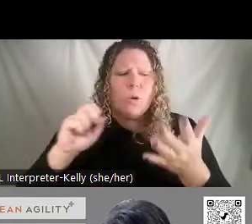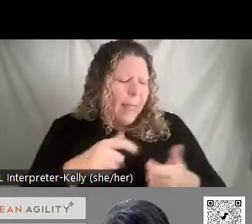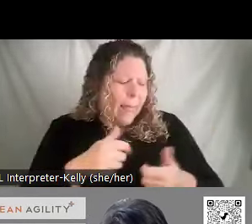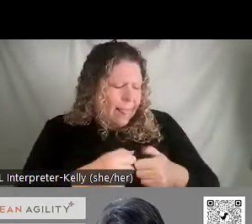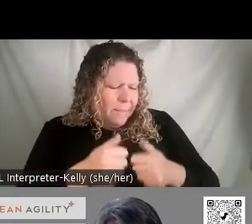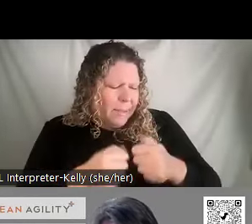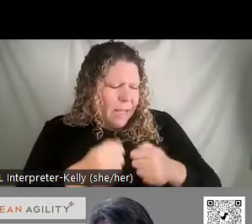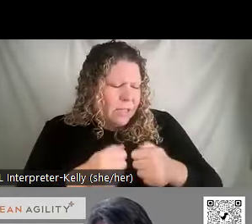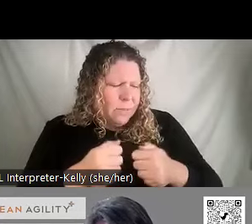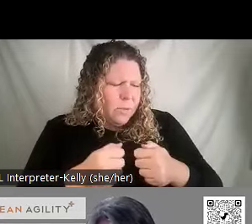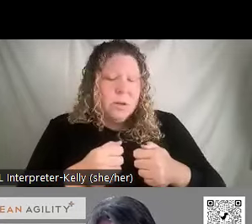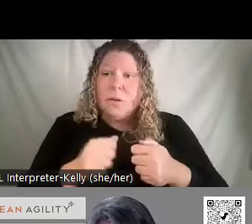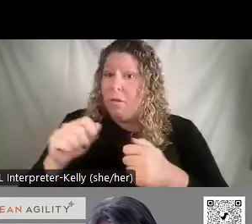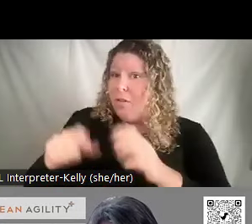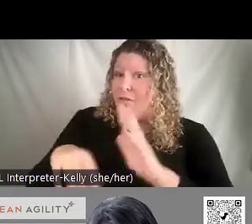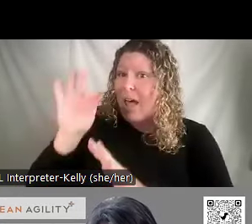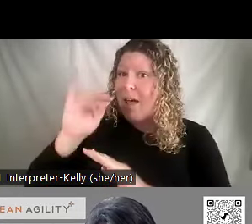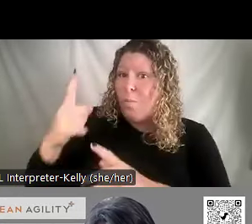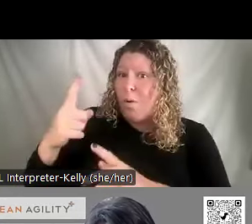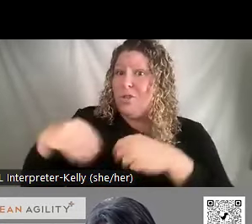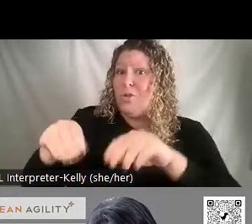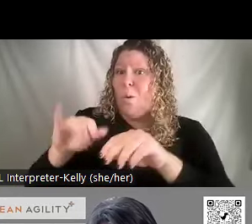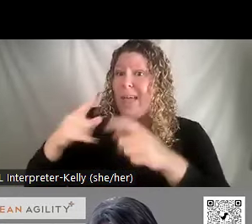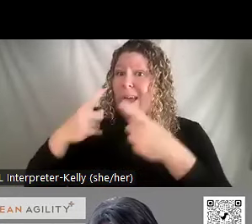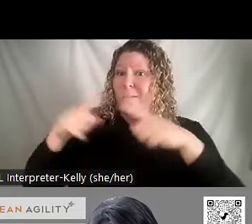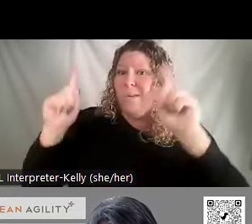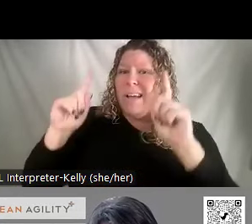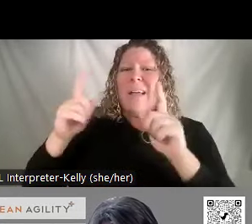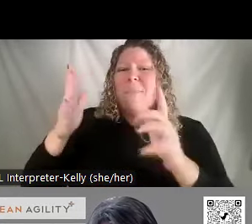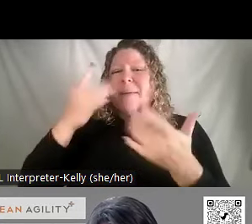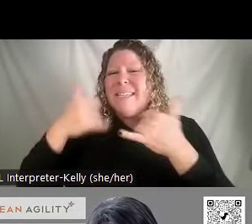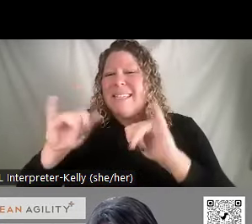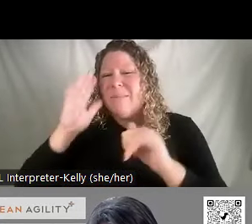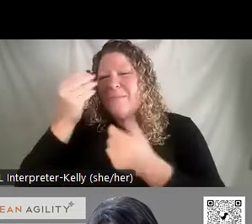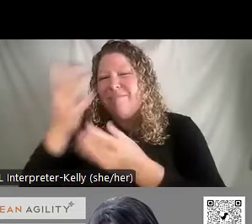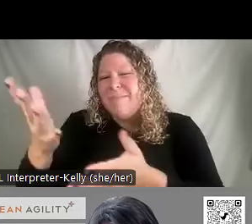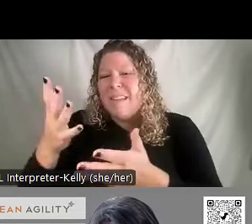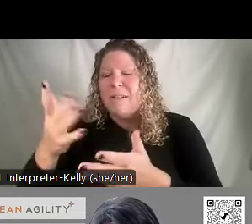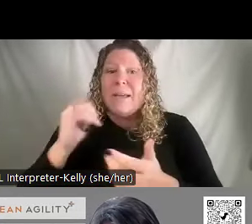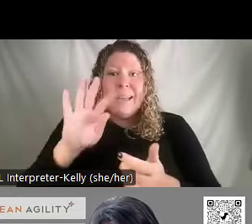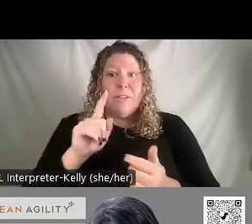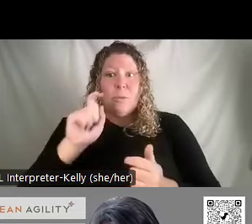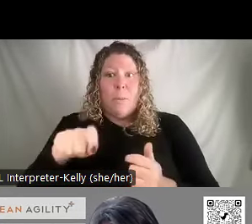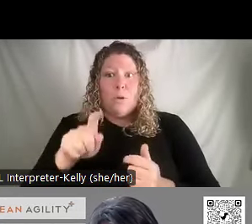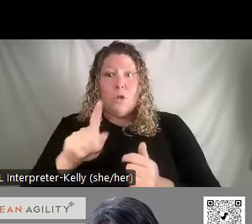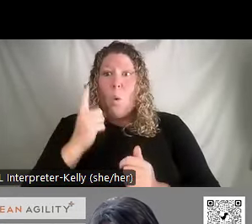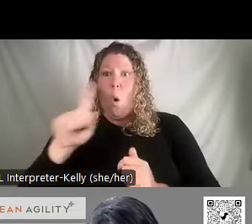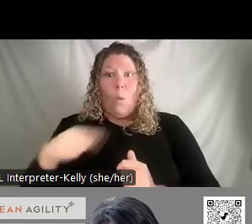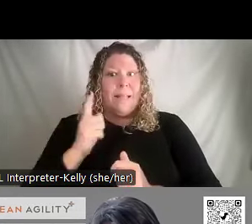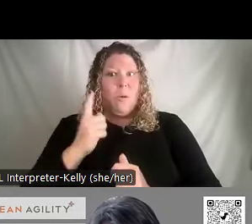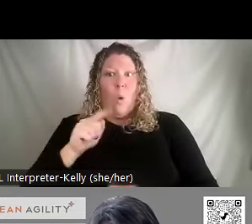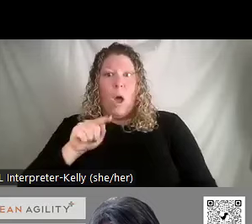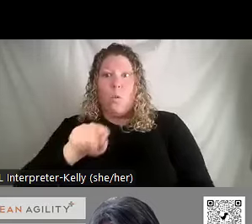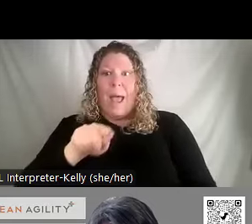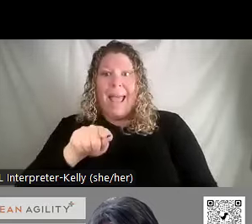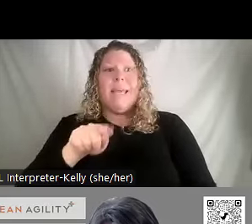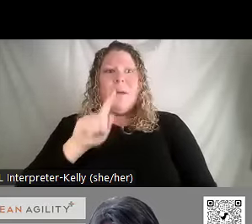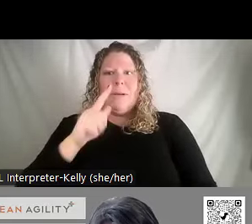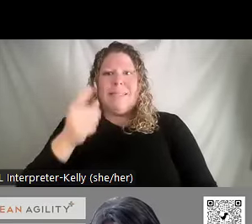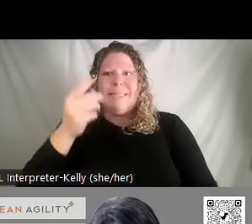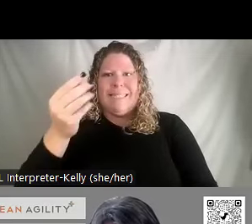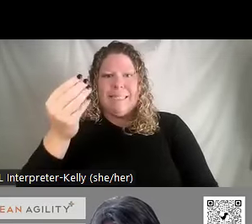Sports. And once you find something that works, it still might tell you to go the wrong way down a one-way. Don't do that. Or it'll tell you to go directly into a body of